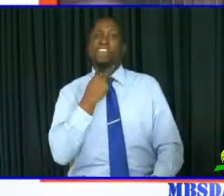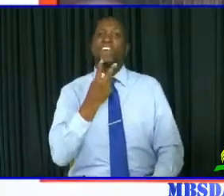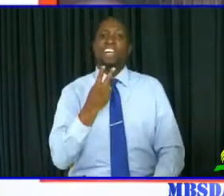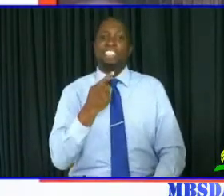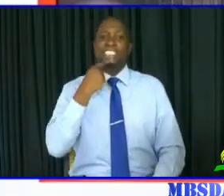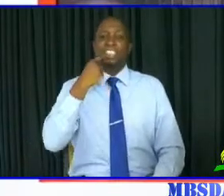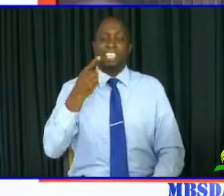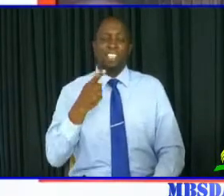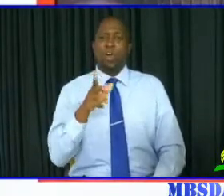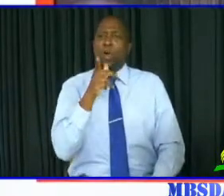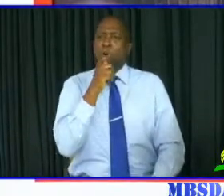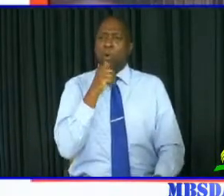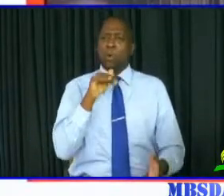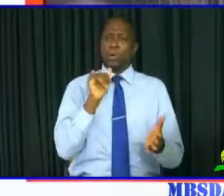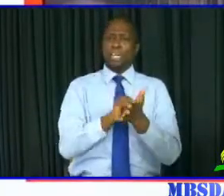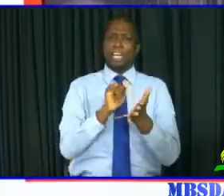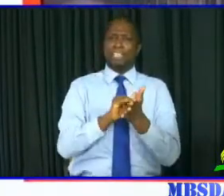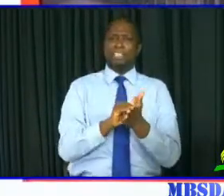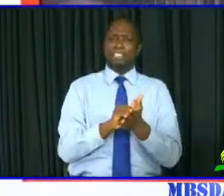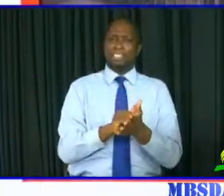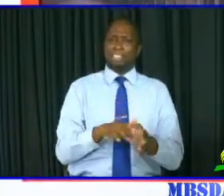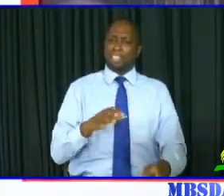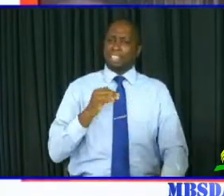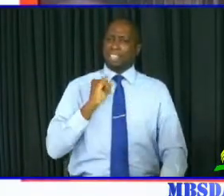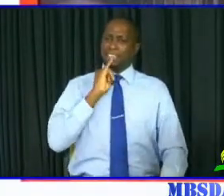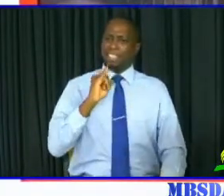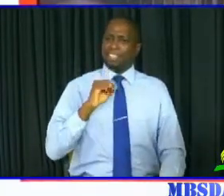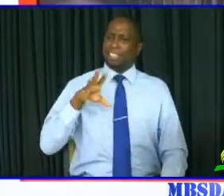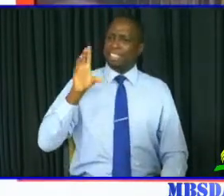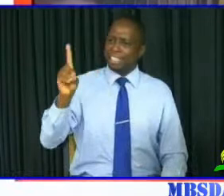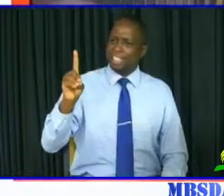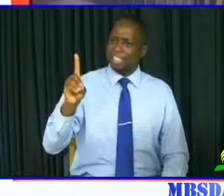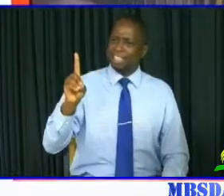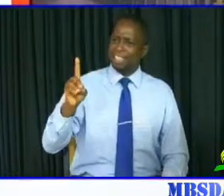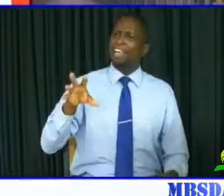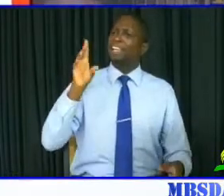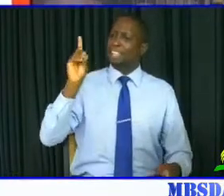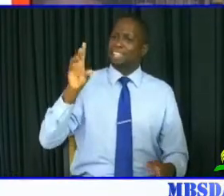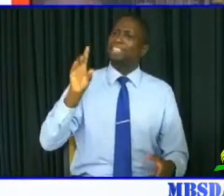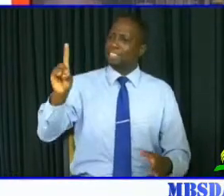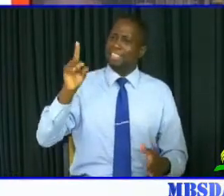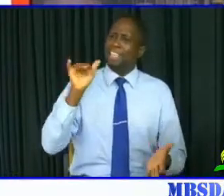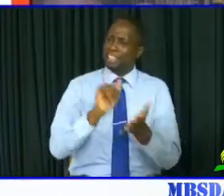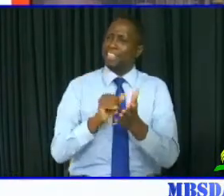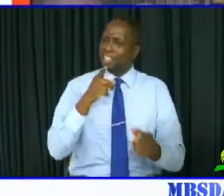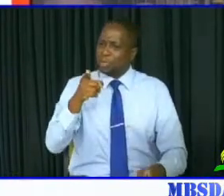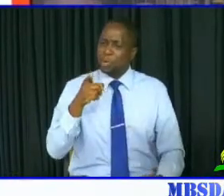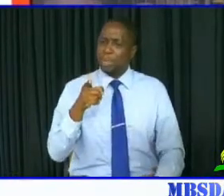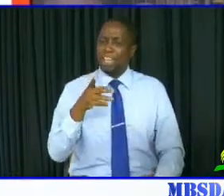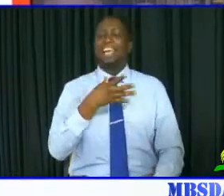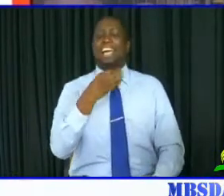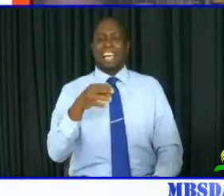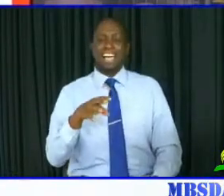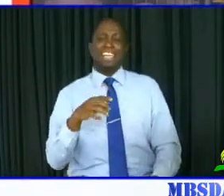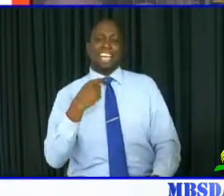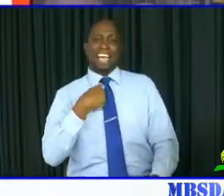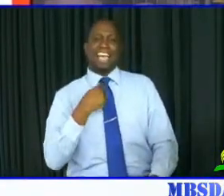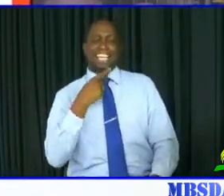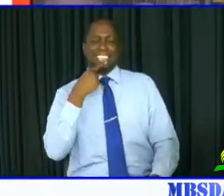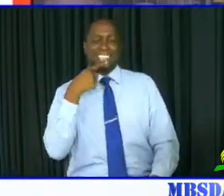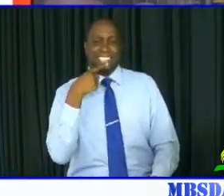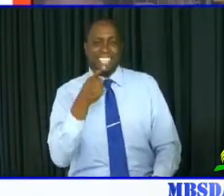is that? Is it D? D, is that you? And I said, yes, Mom, it's